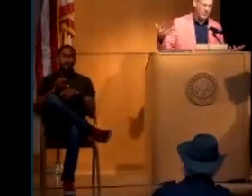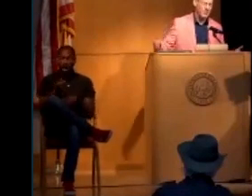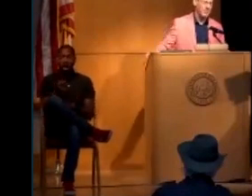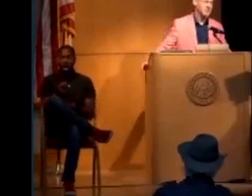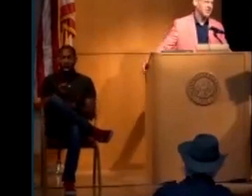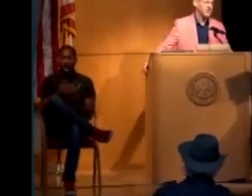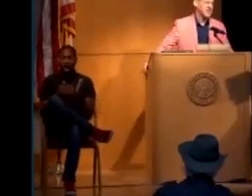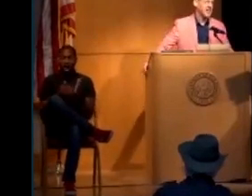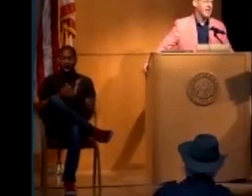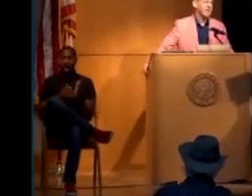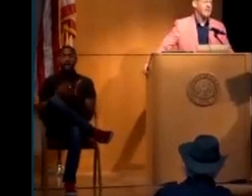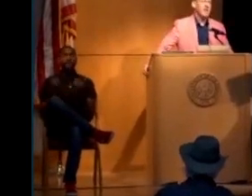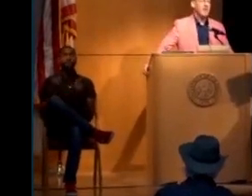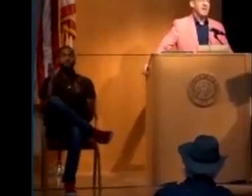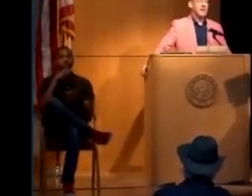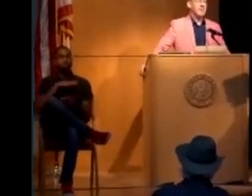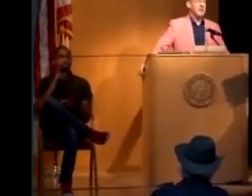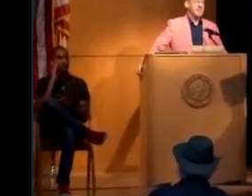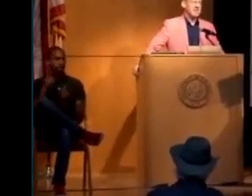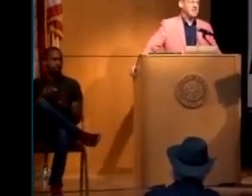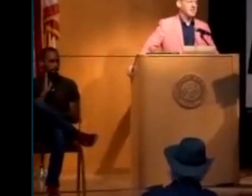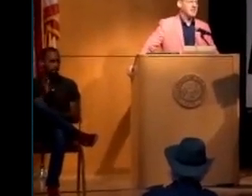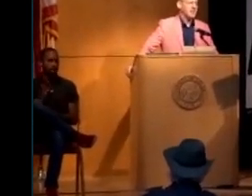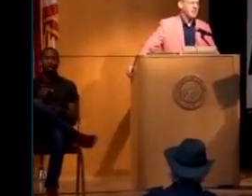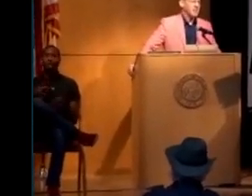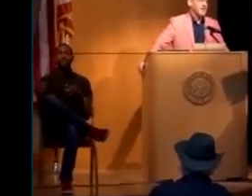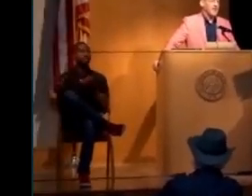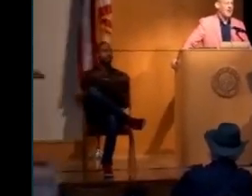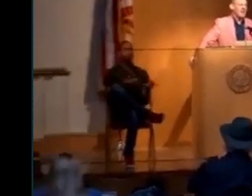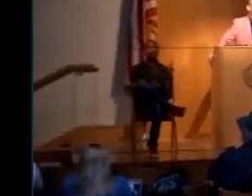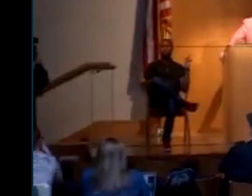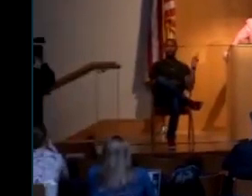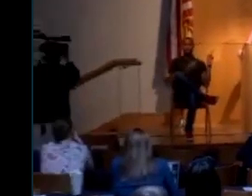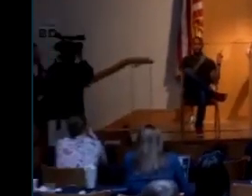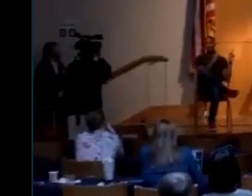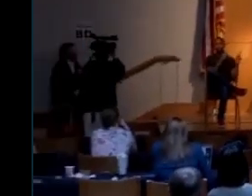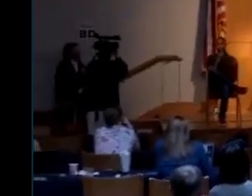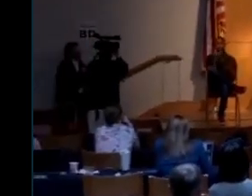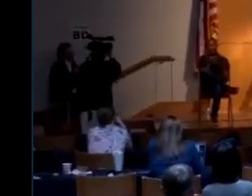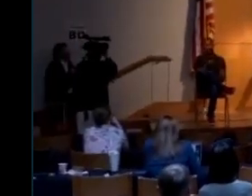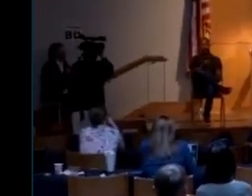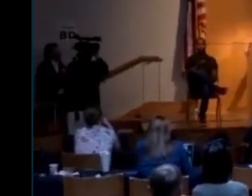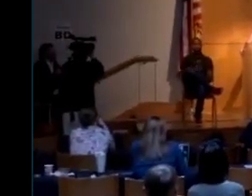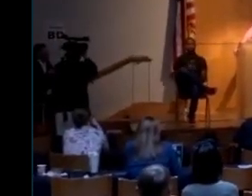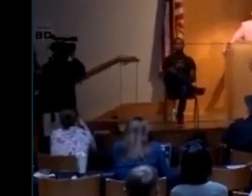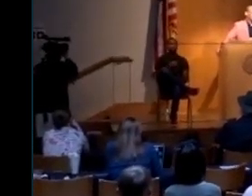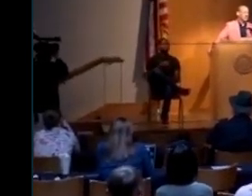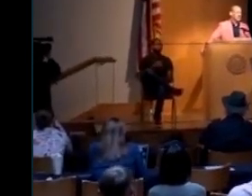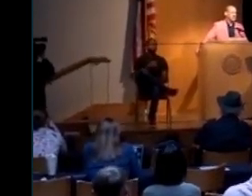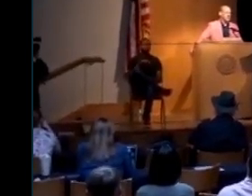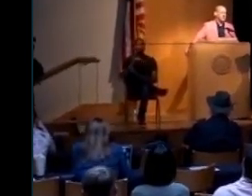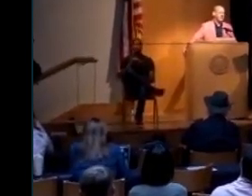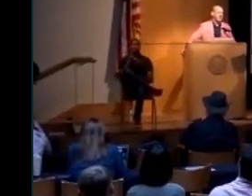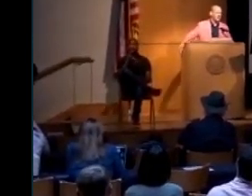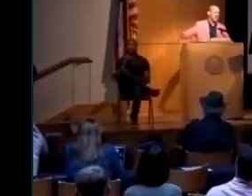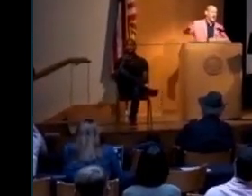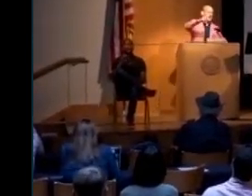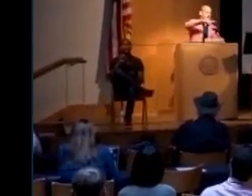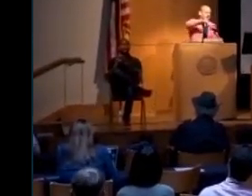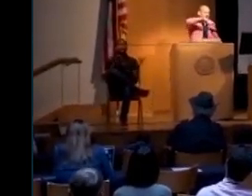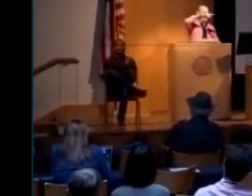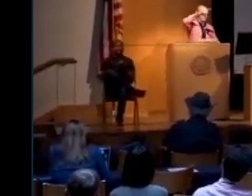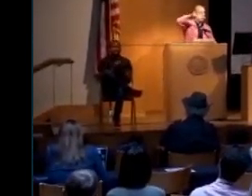so something, something strange is going to happen. Um, and it's the same thing here. Uh, climate change deniers love to do this, where they take